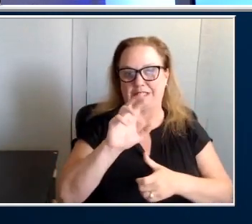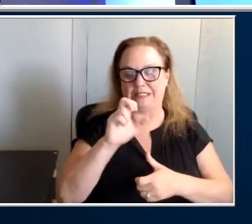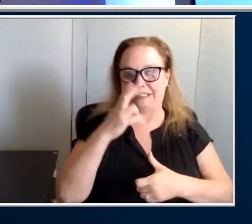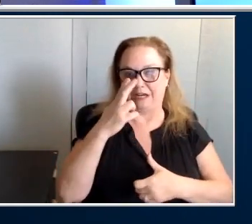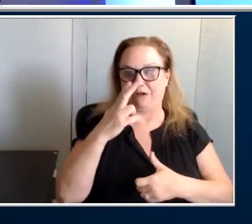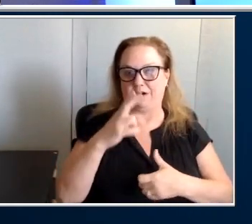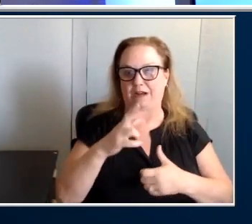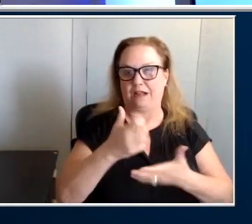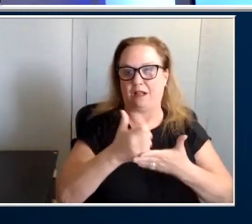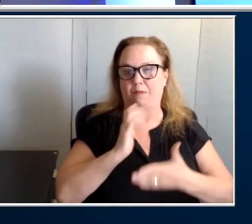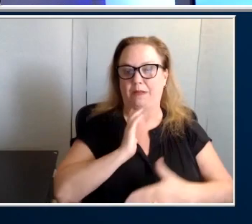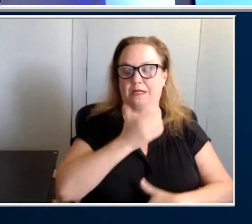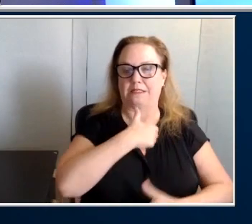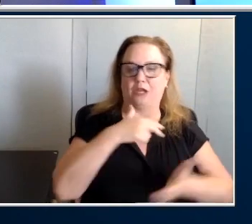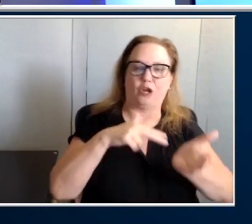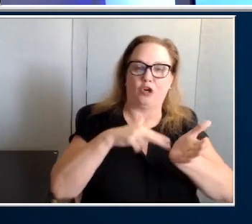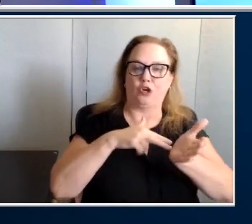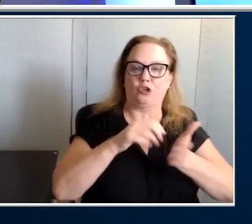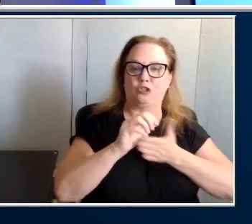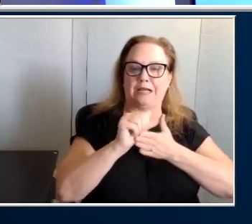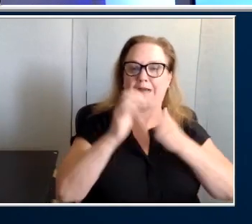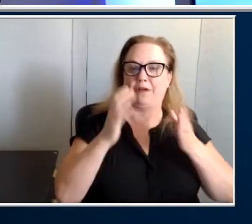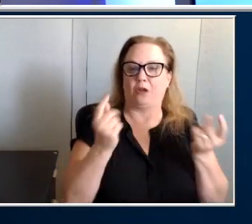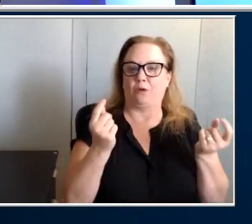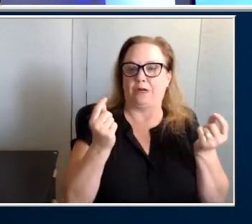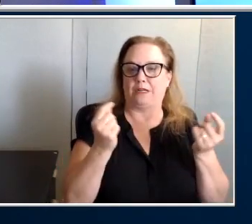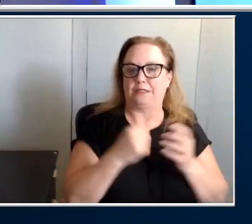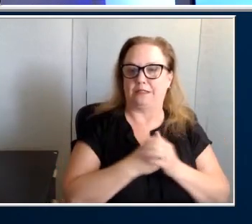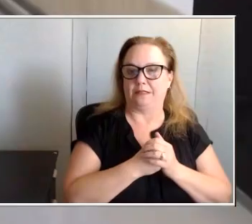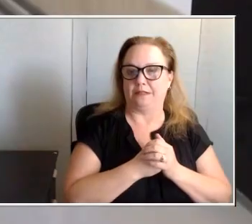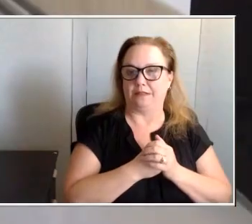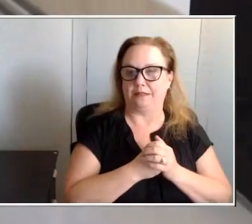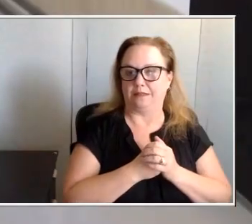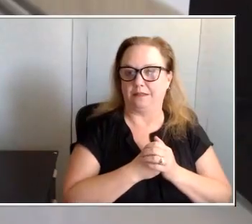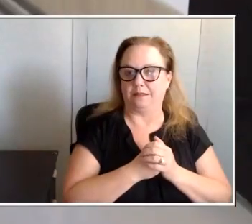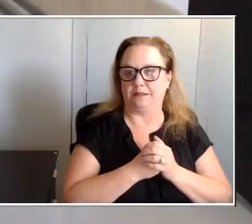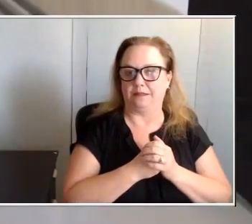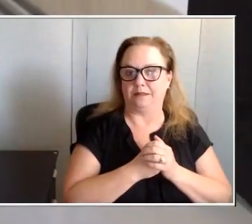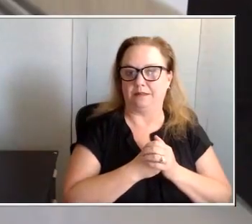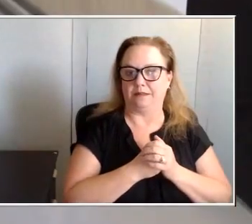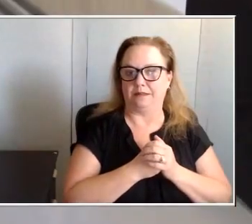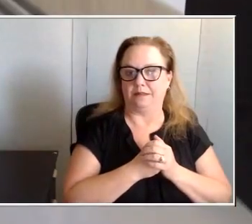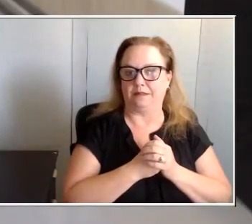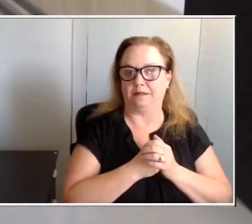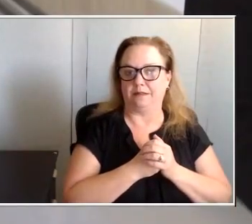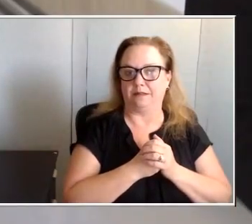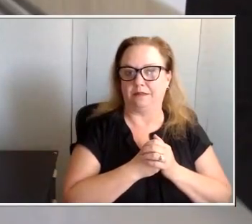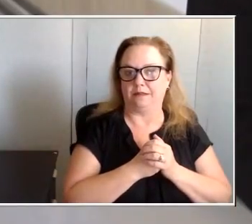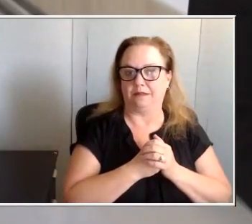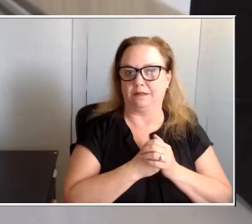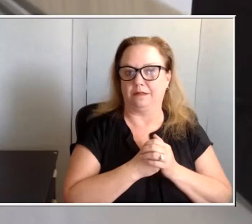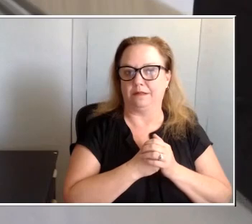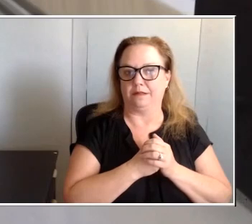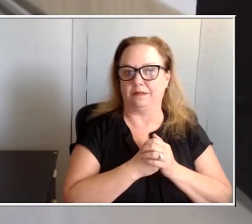understand what a nurse navigator does for patients.